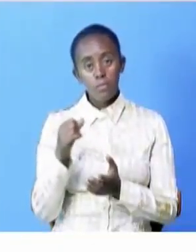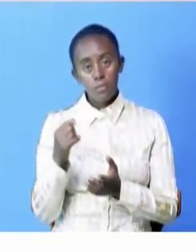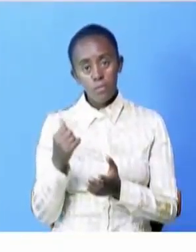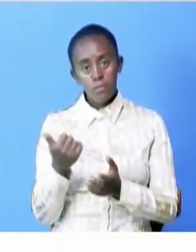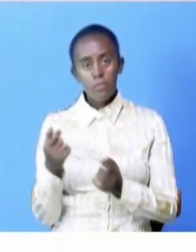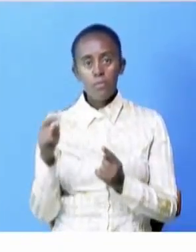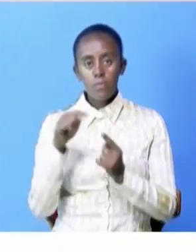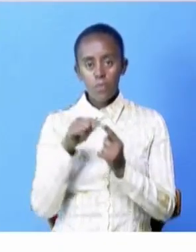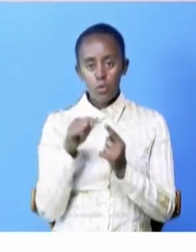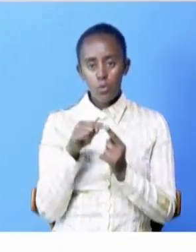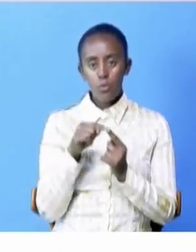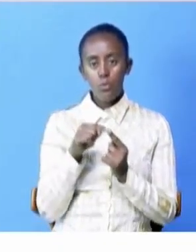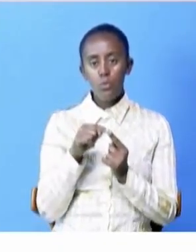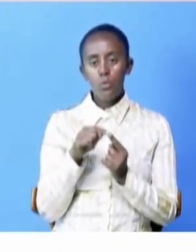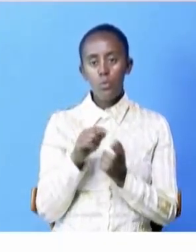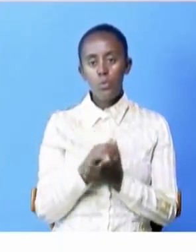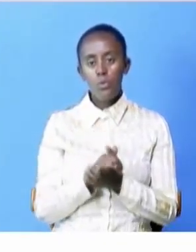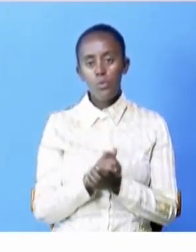is to